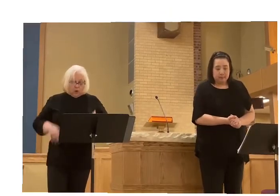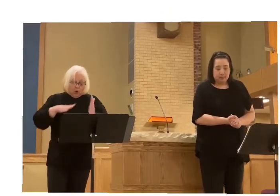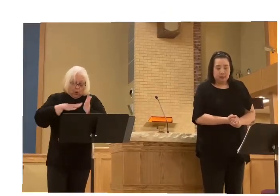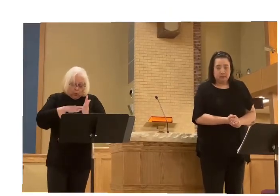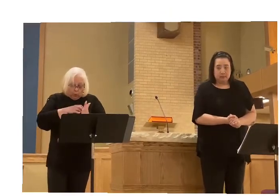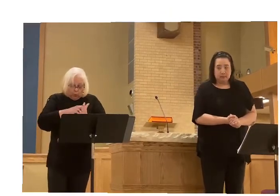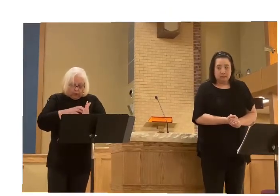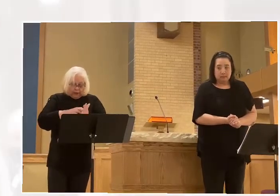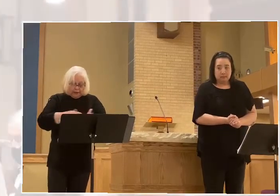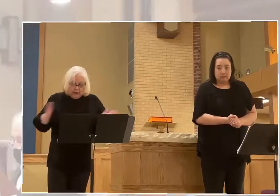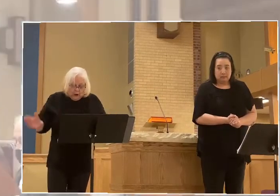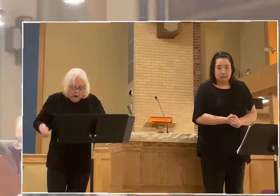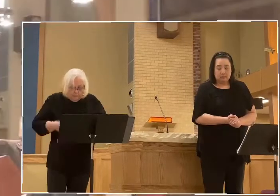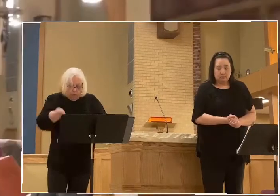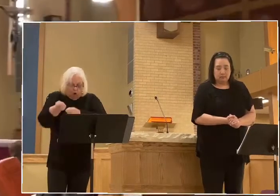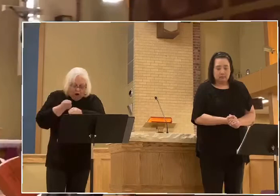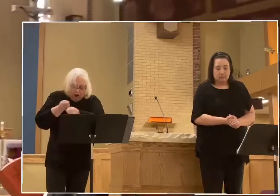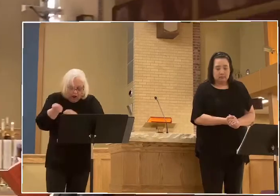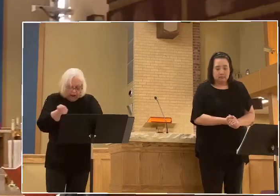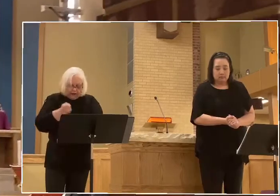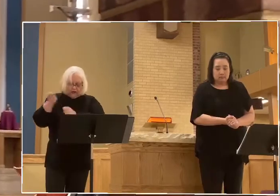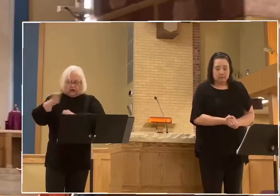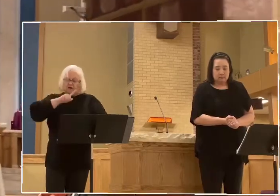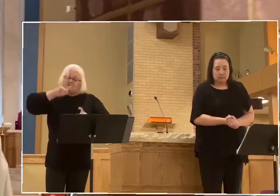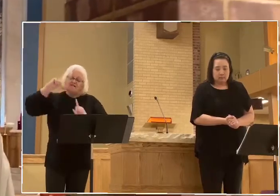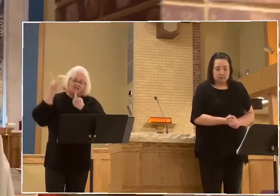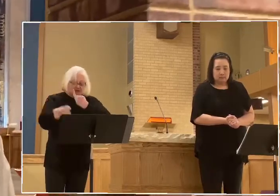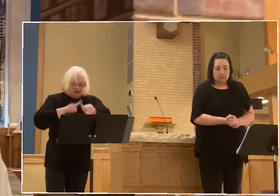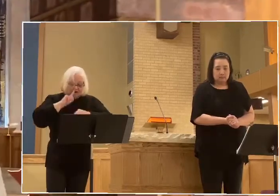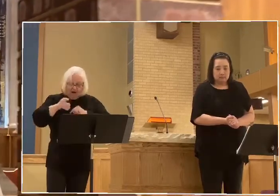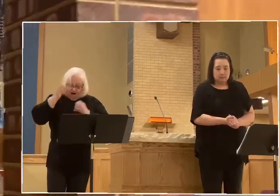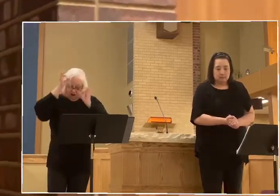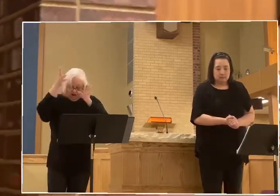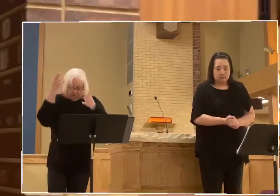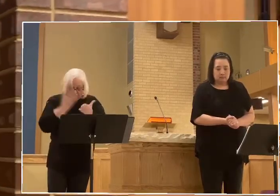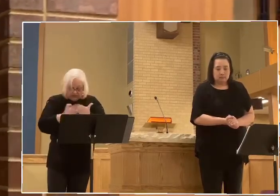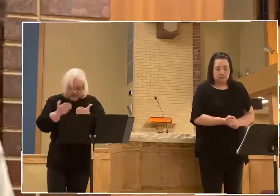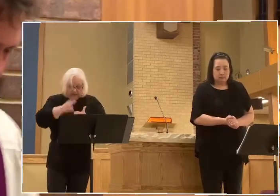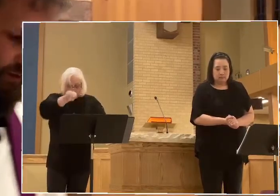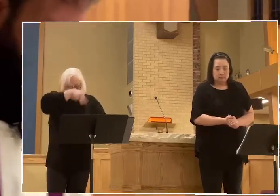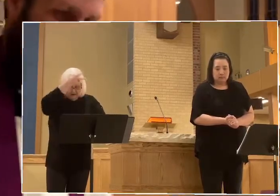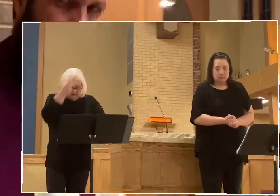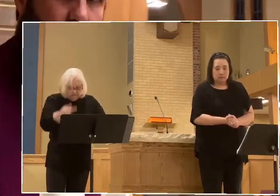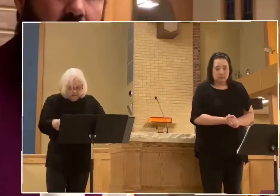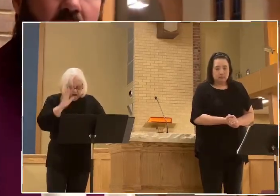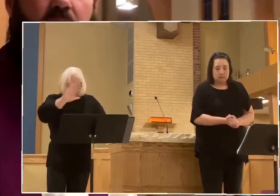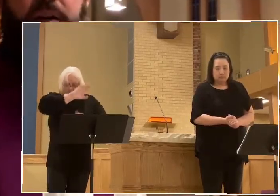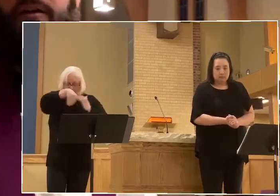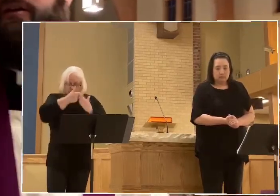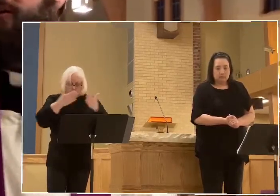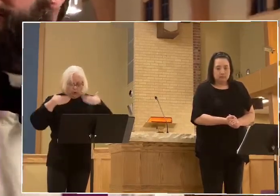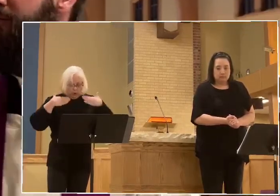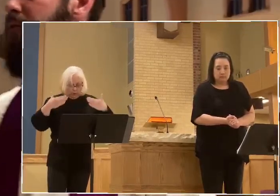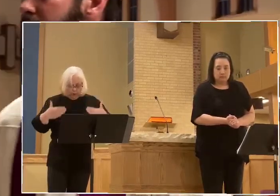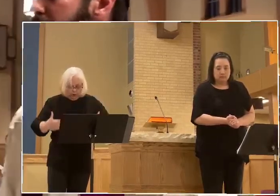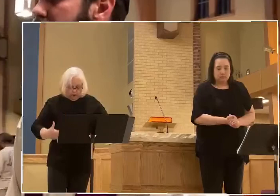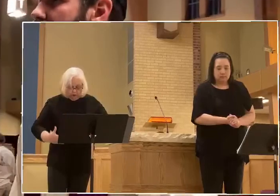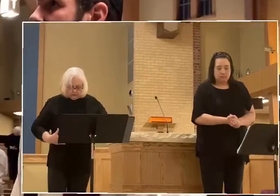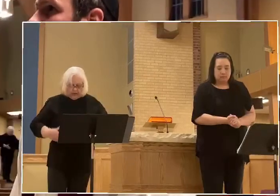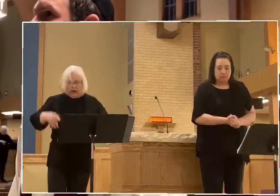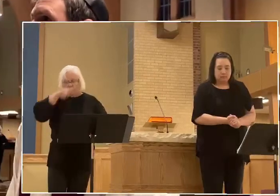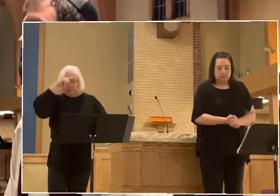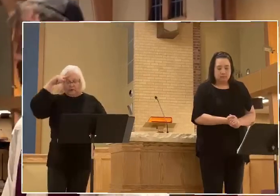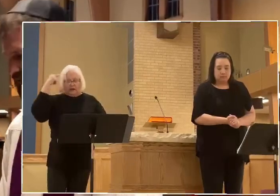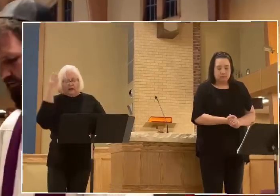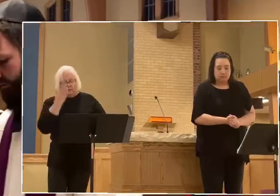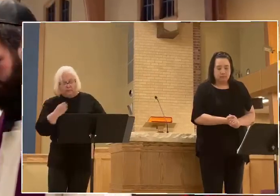Weak and prodded, cursed and fallen, his whole body bruised